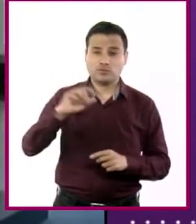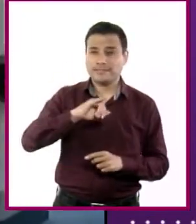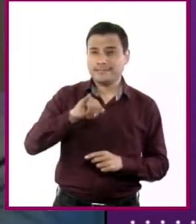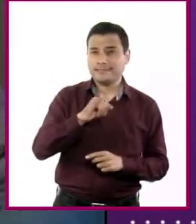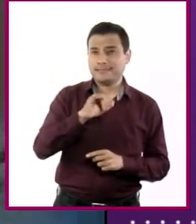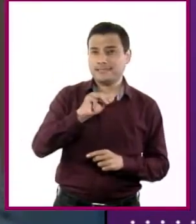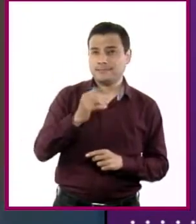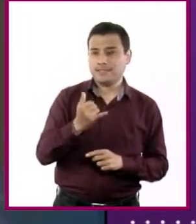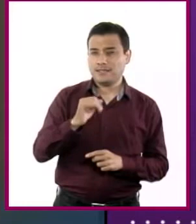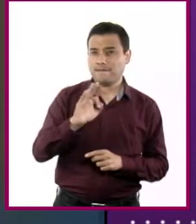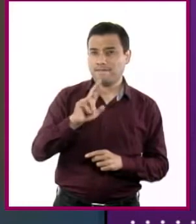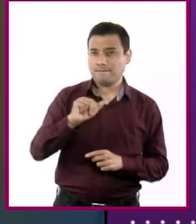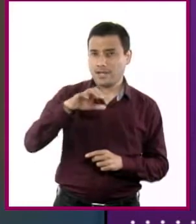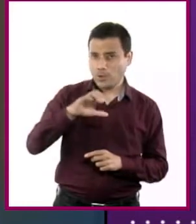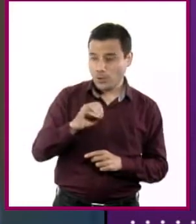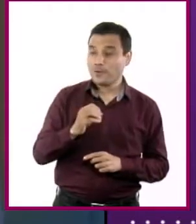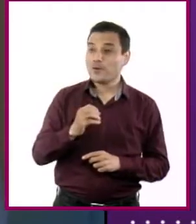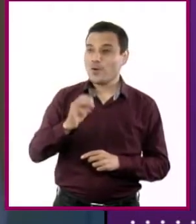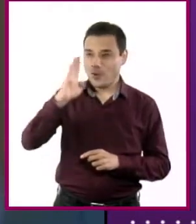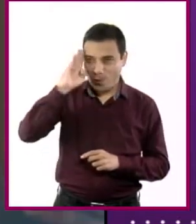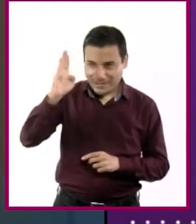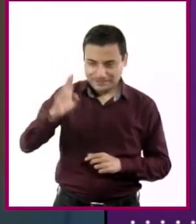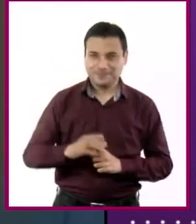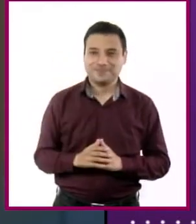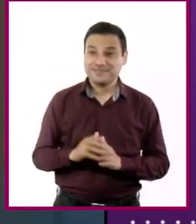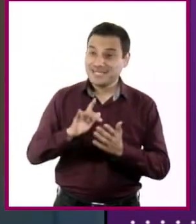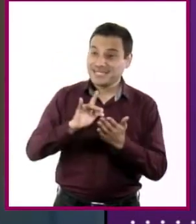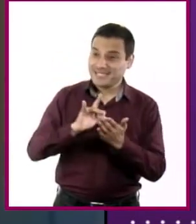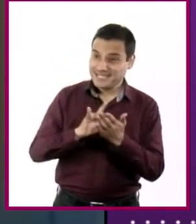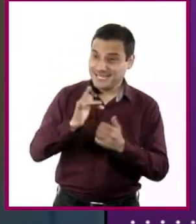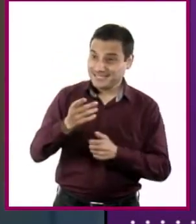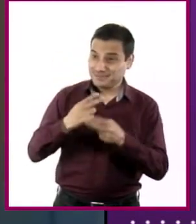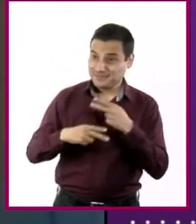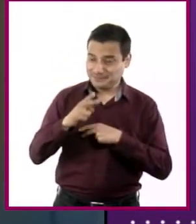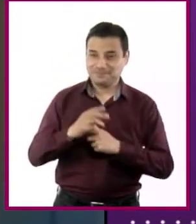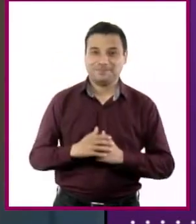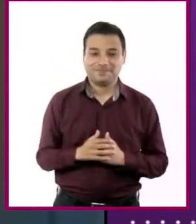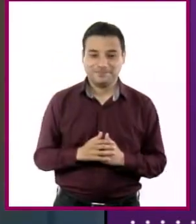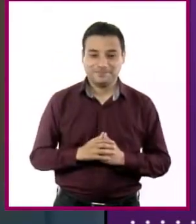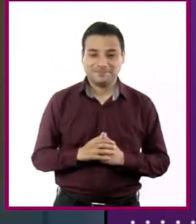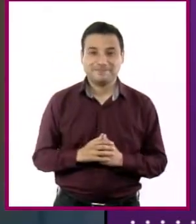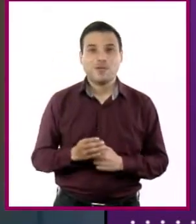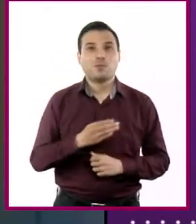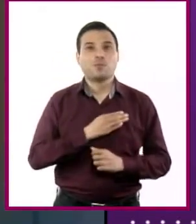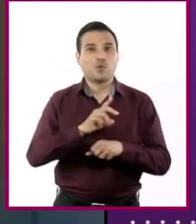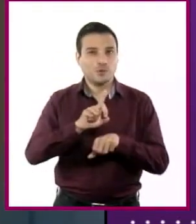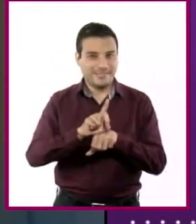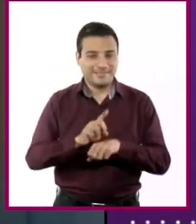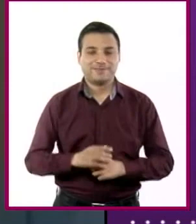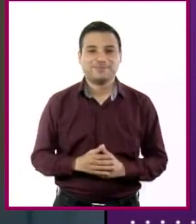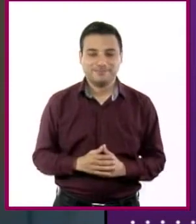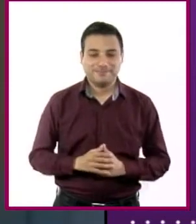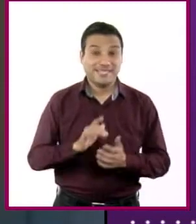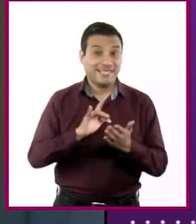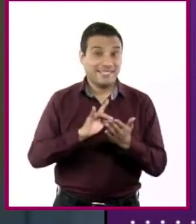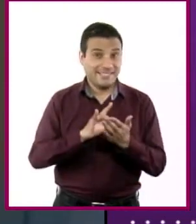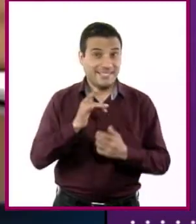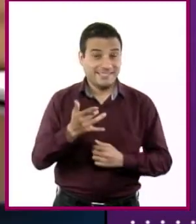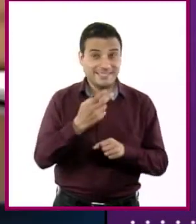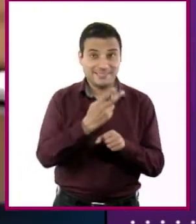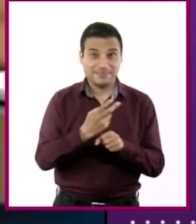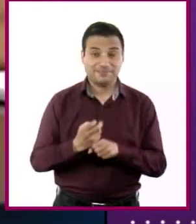Franco. Hello, Mr. Franco. Thank you for being here. Good morning, Miss Gossip. Thank you for inviting